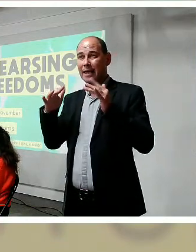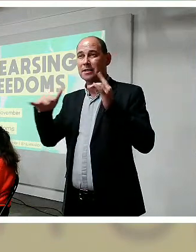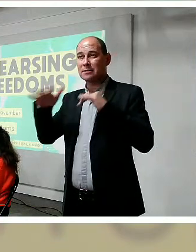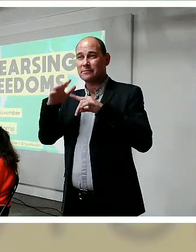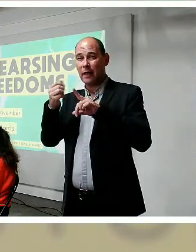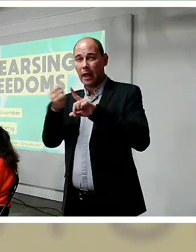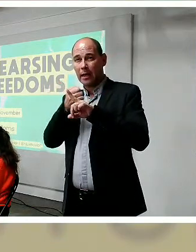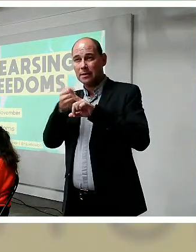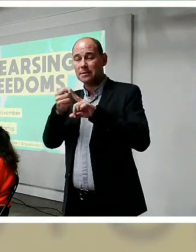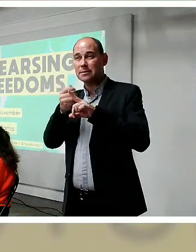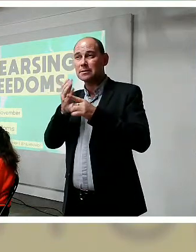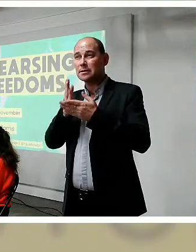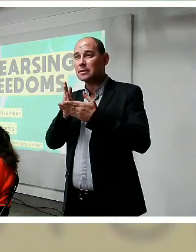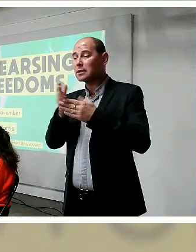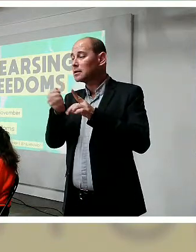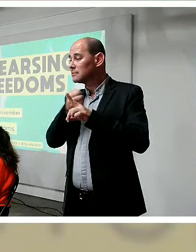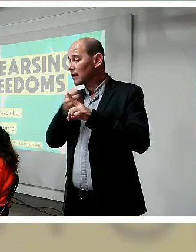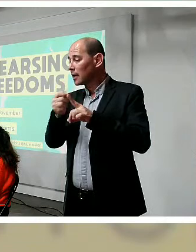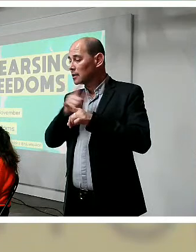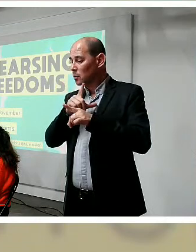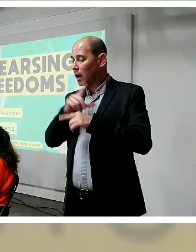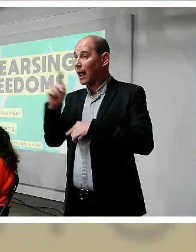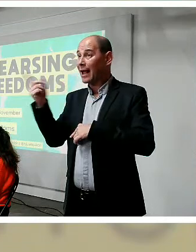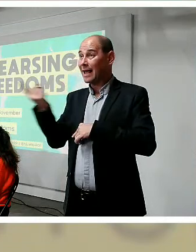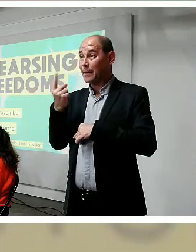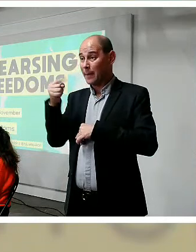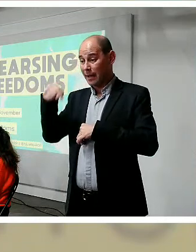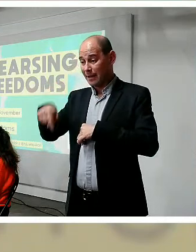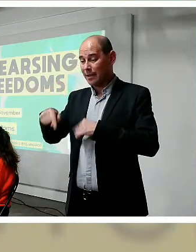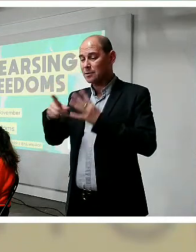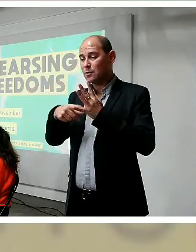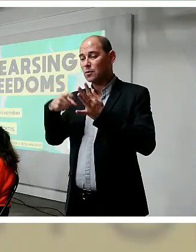came back to the UK in